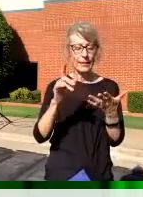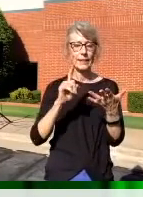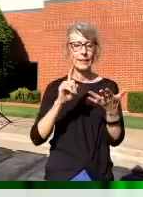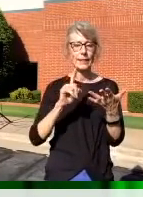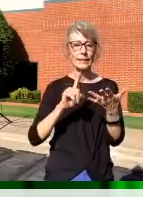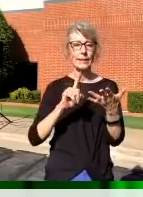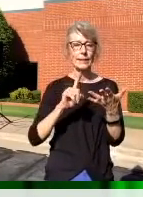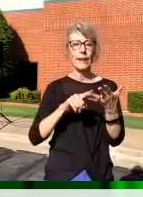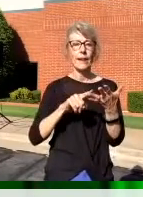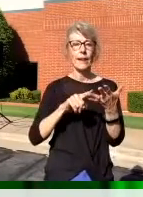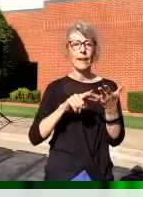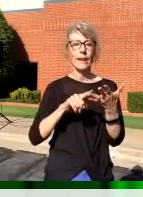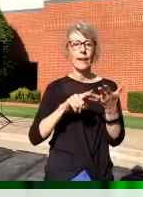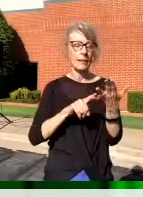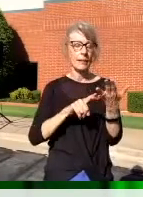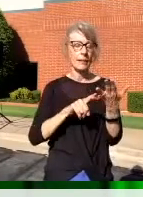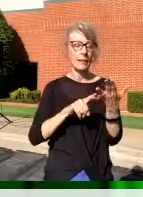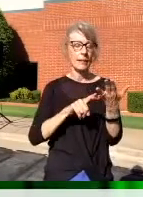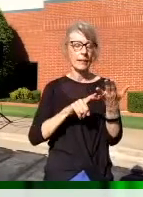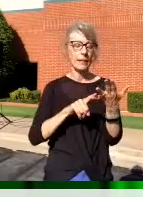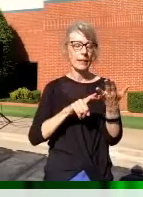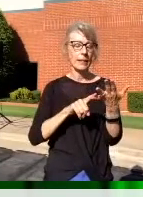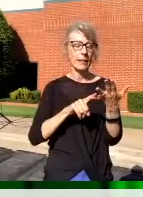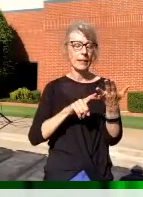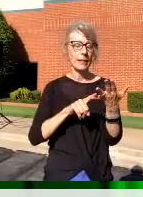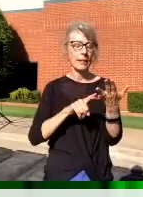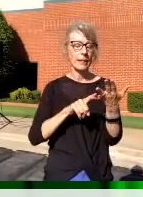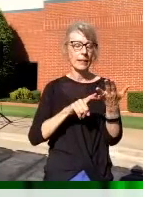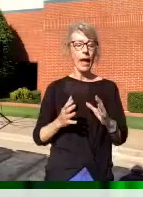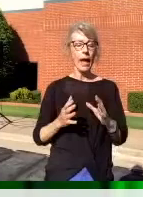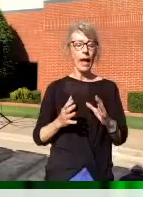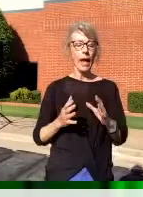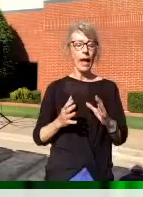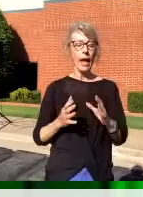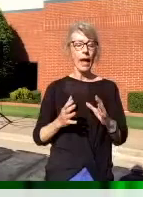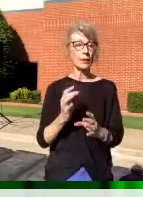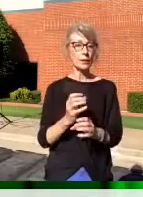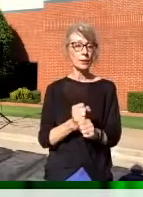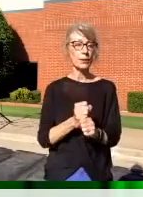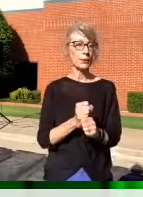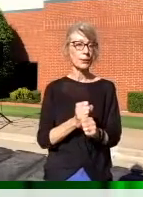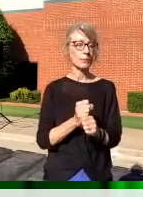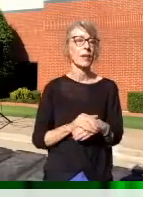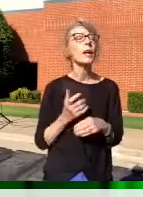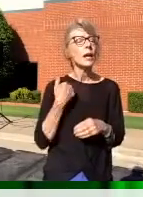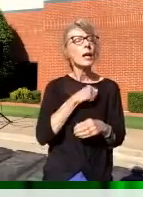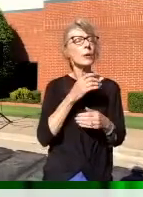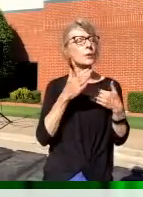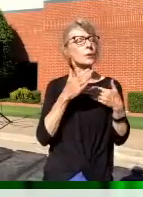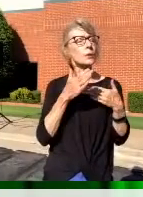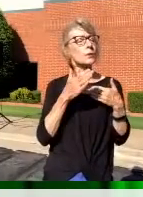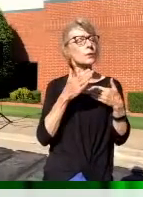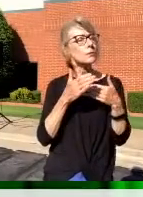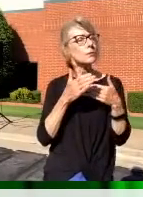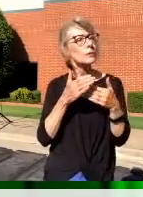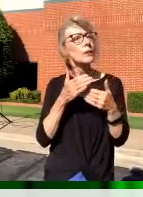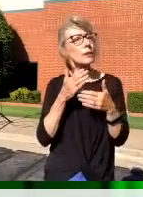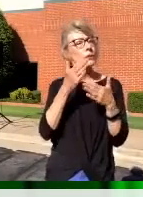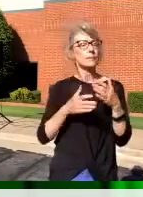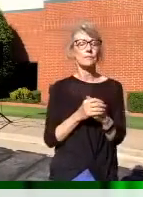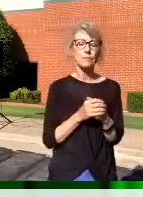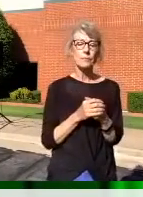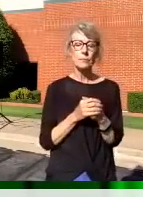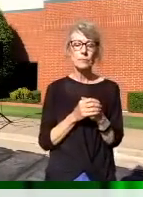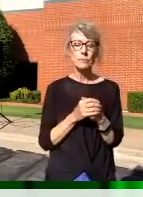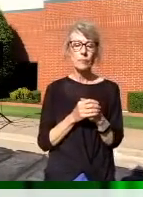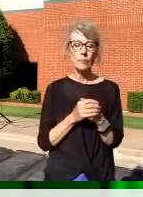here's how the prayer ends, and I love this part. So kind of, we're wrapping up. We're getting close to the end here, but stay with me. Here's how Solomon ends his prayer. He says, the reason we do all these